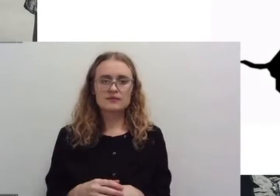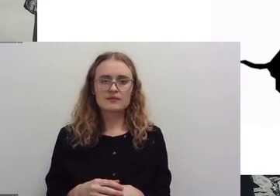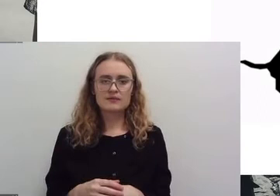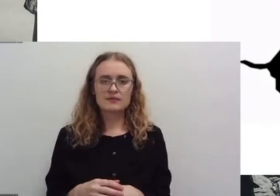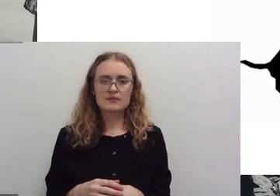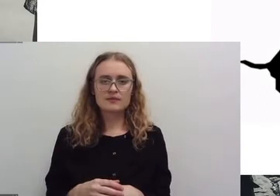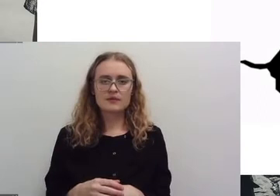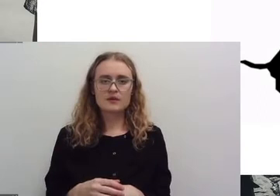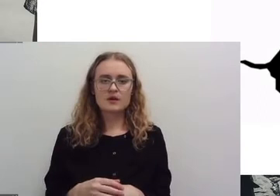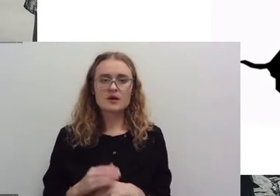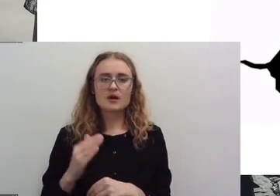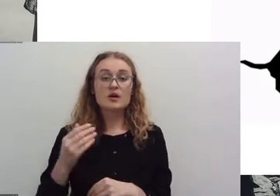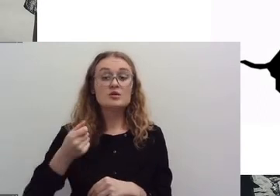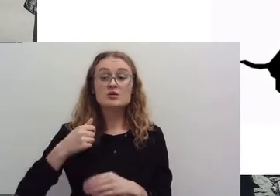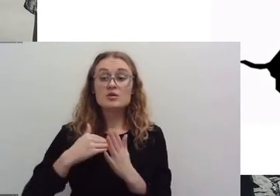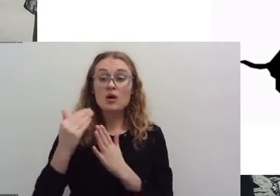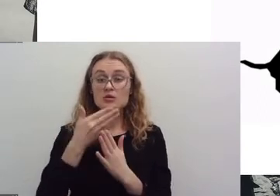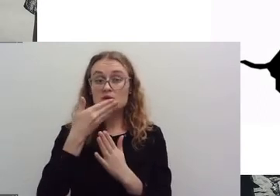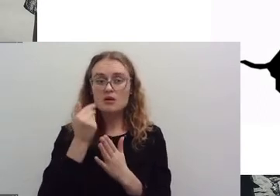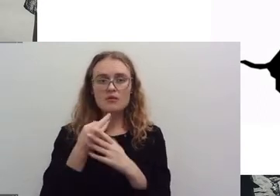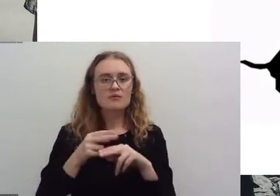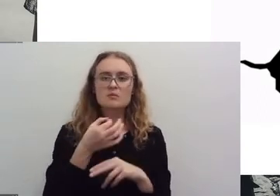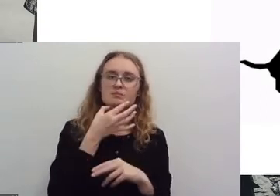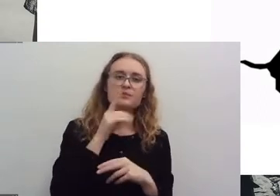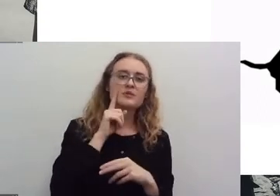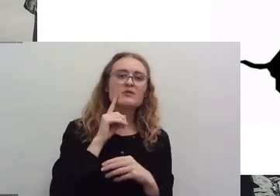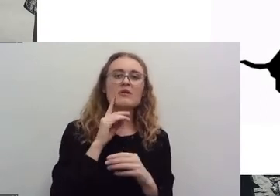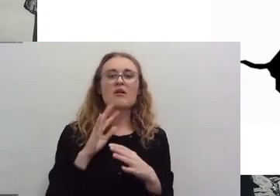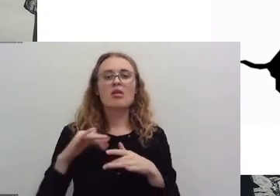good place for a child. I saw a lot of things I shouldn't have seen.